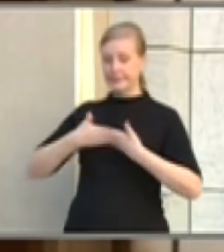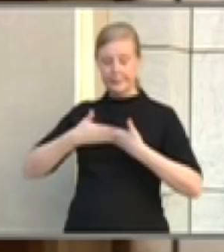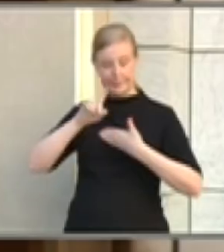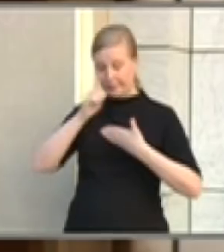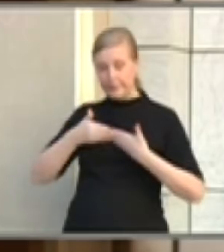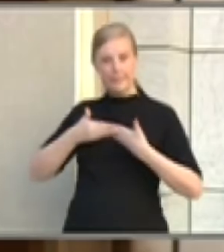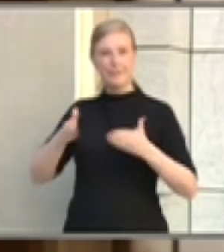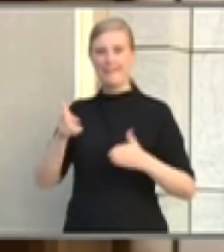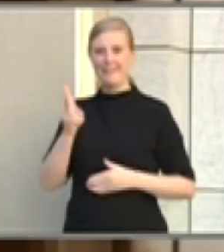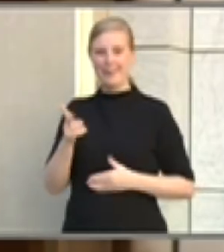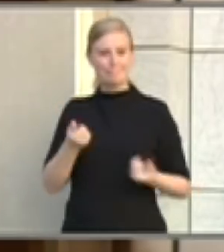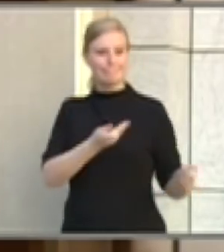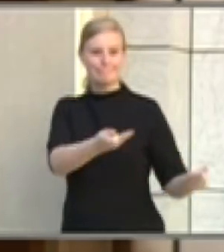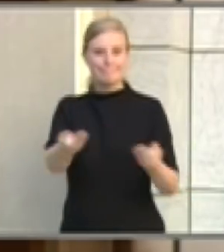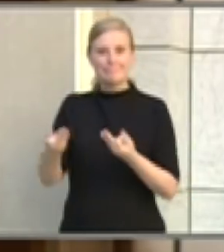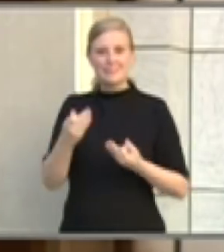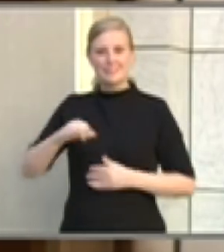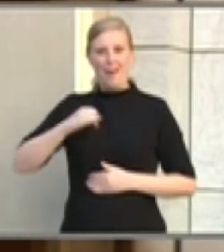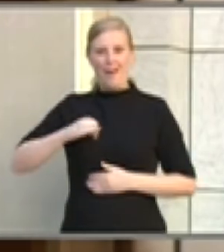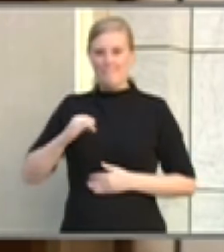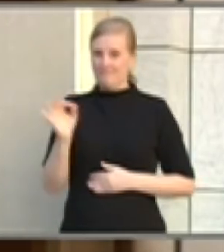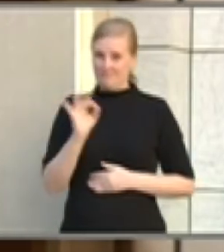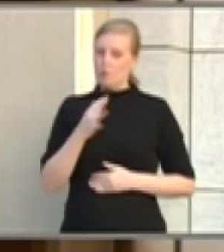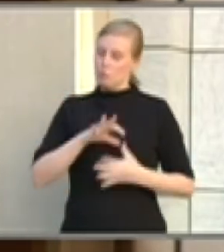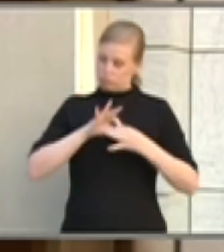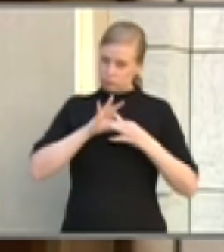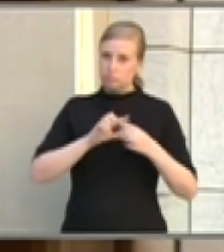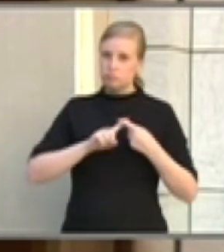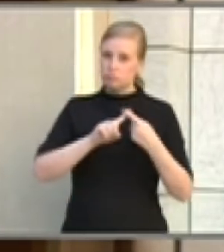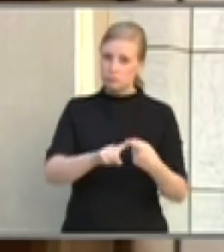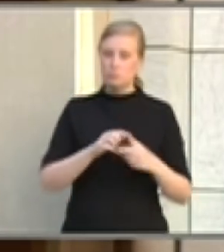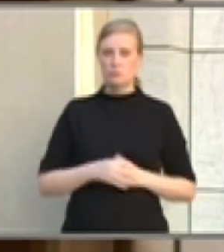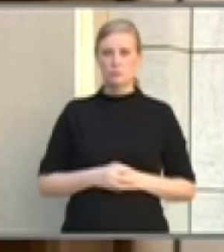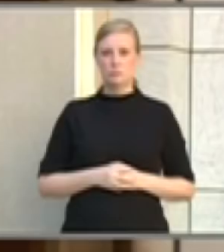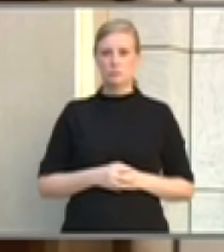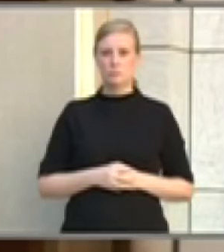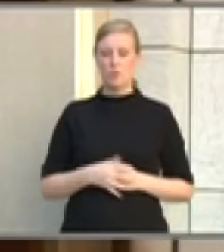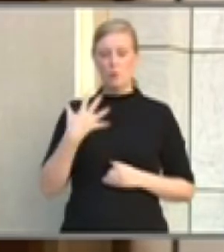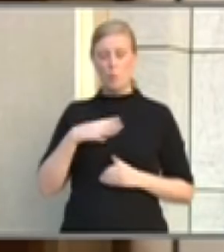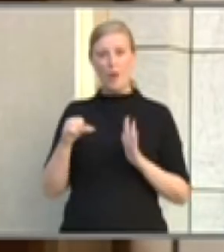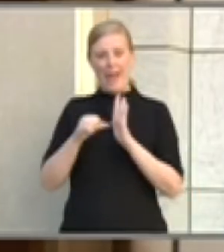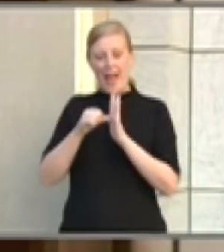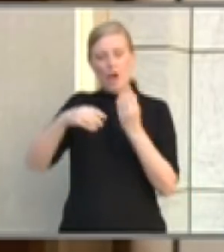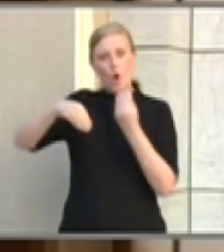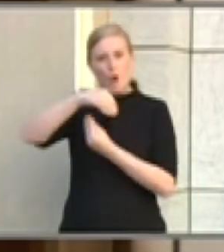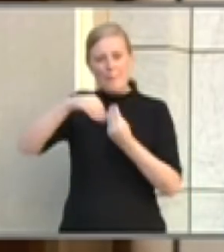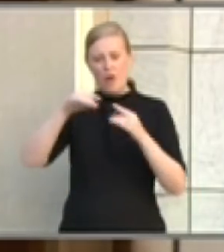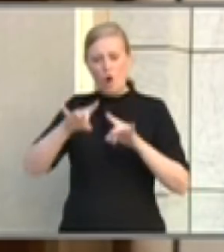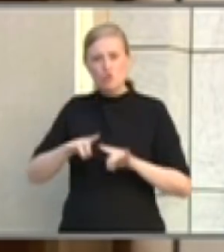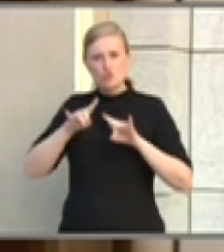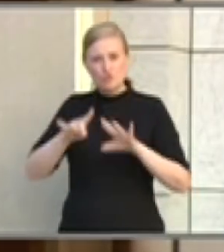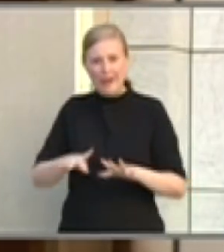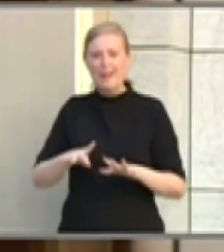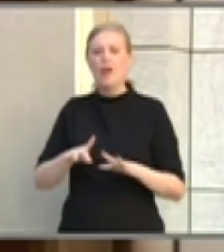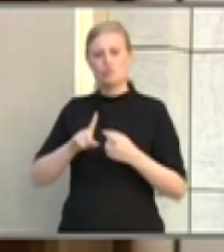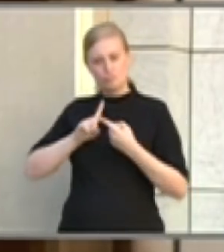We want to keep the engine of our economy running through this crisis. It may run on idle for a time, but it must